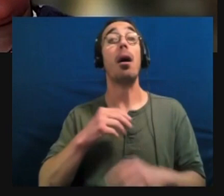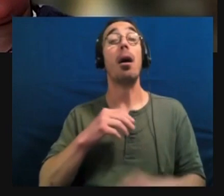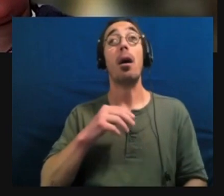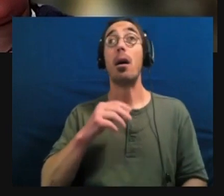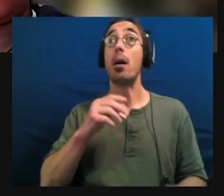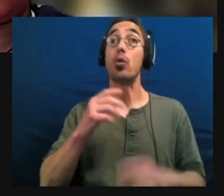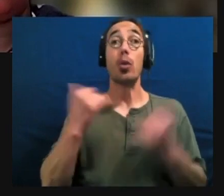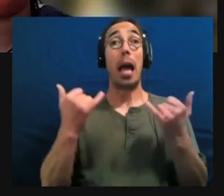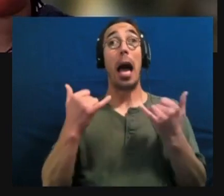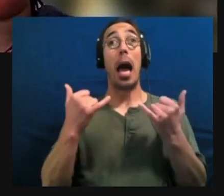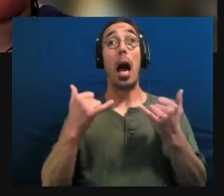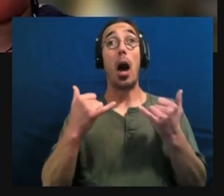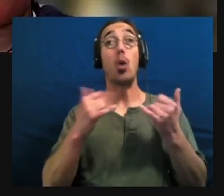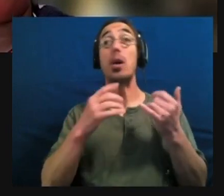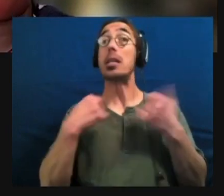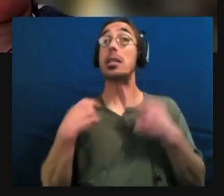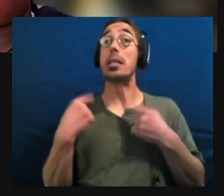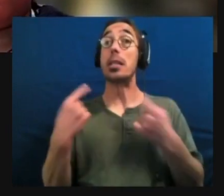better.